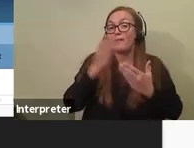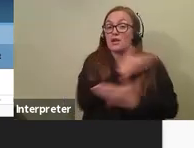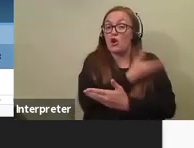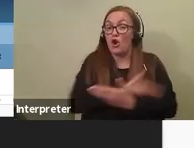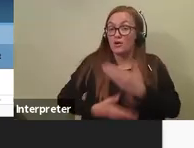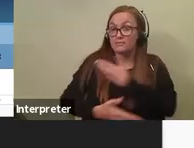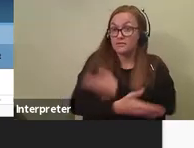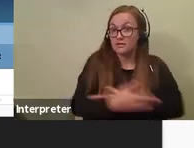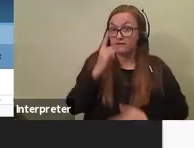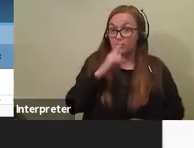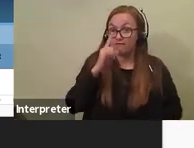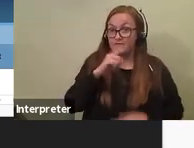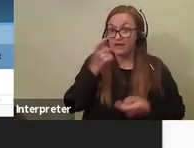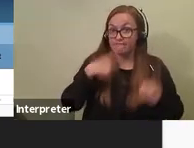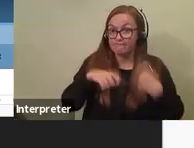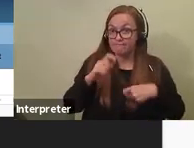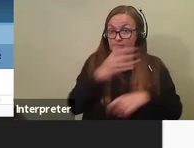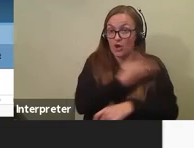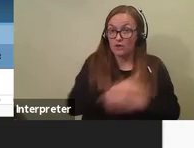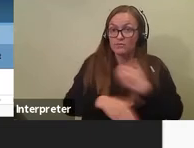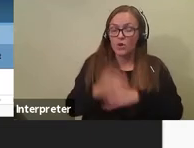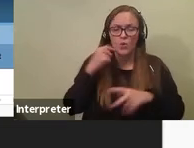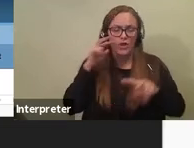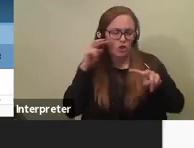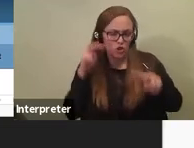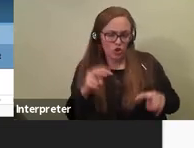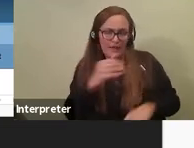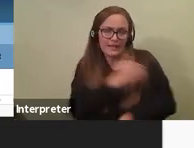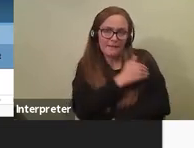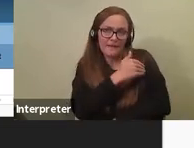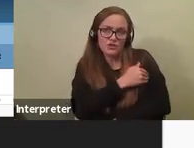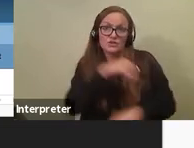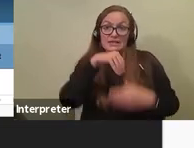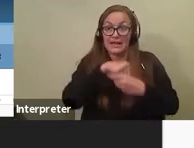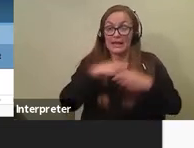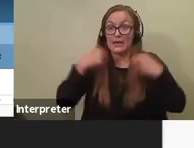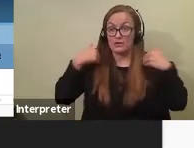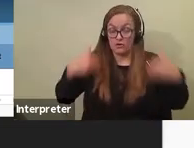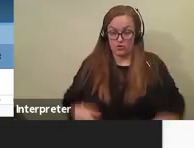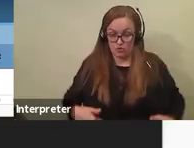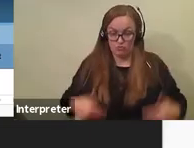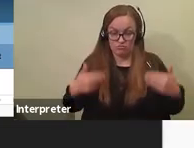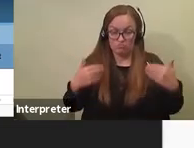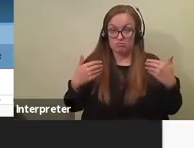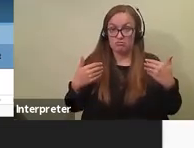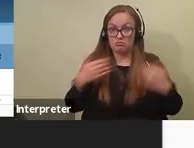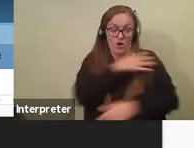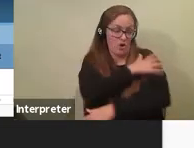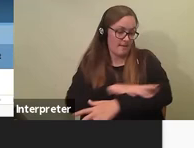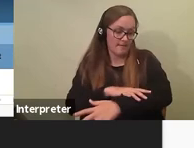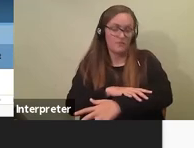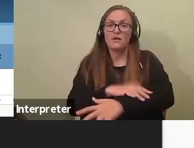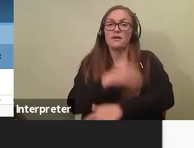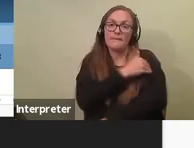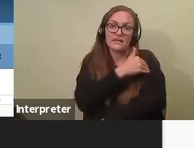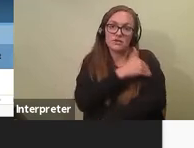is actually like looking at the muscles that contract within a person's arm. So whereas a person might,